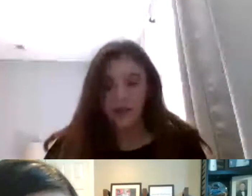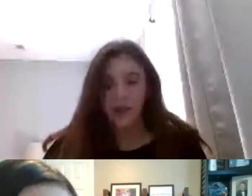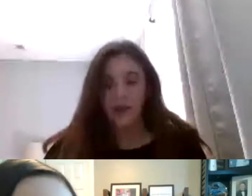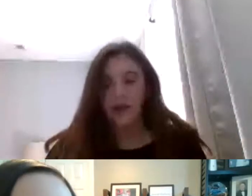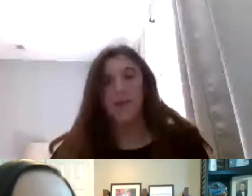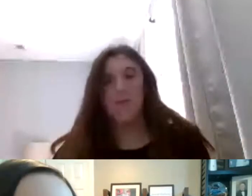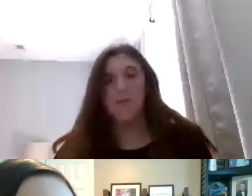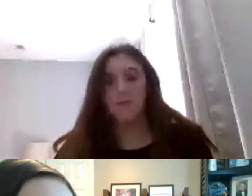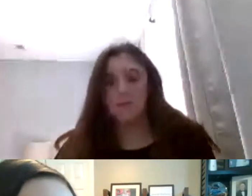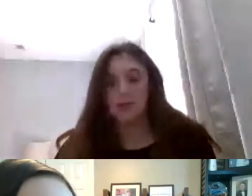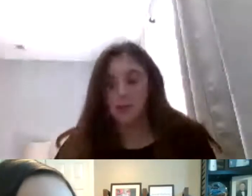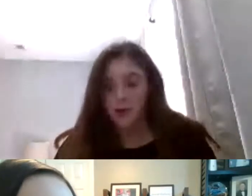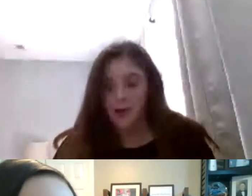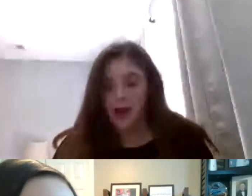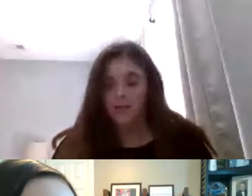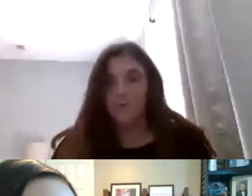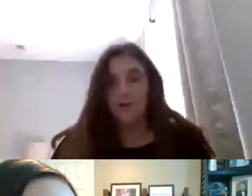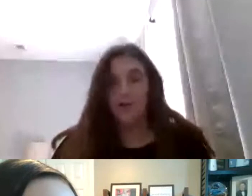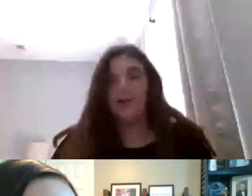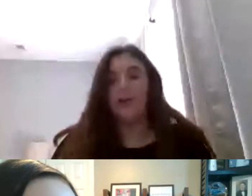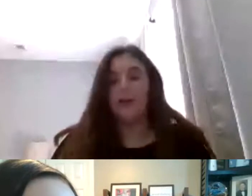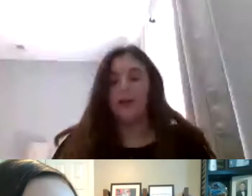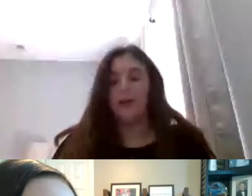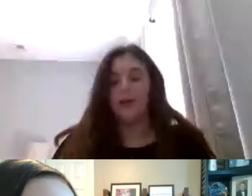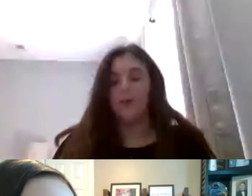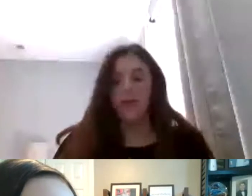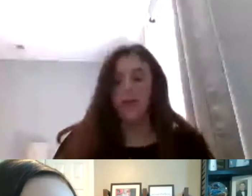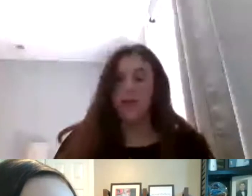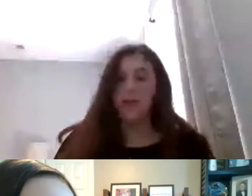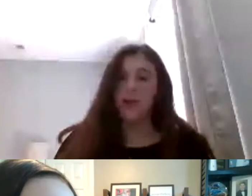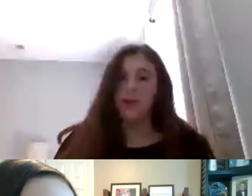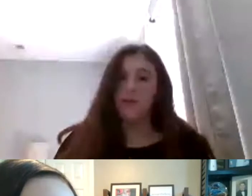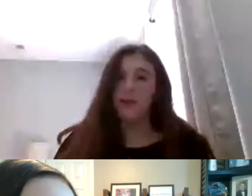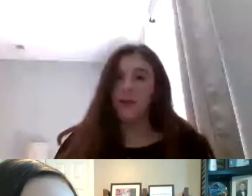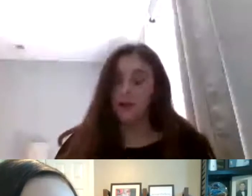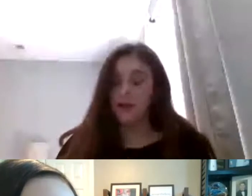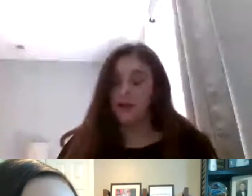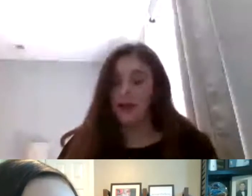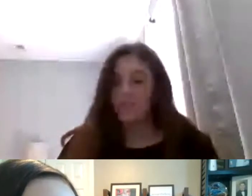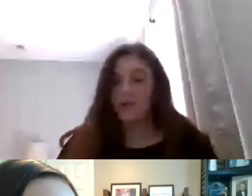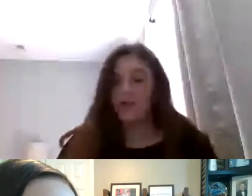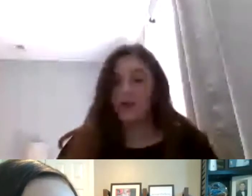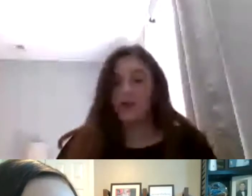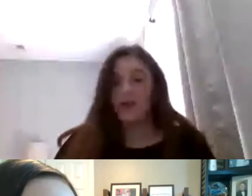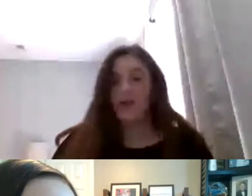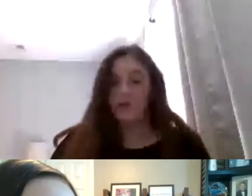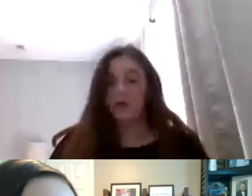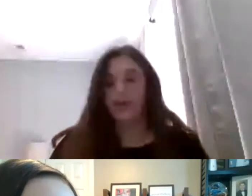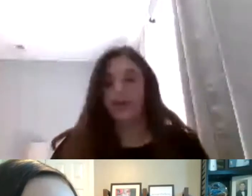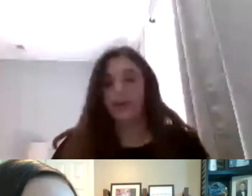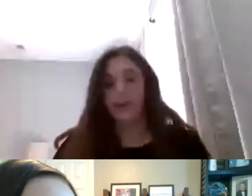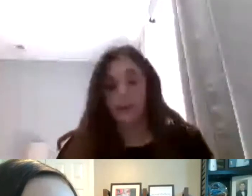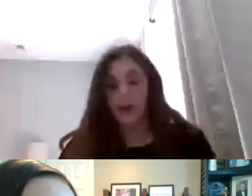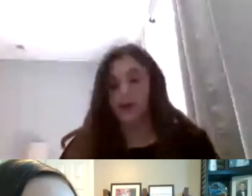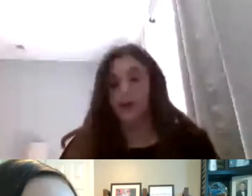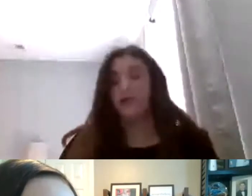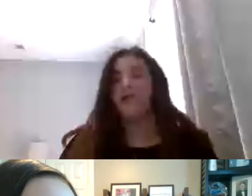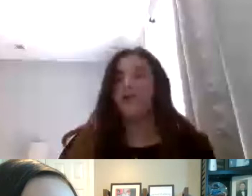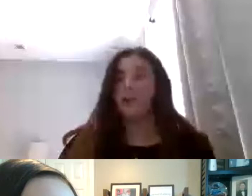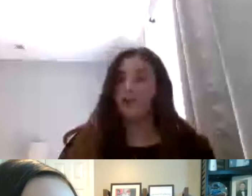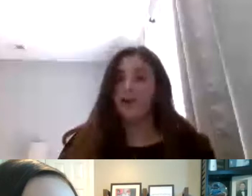6. Some goals that I have for this year is to bridge the achievement and learning gap and ensure that everyone gets